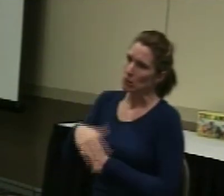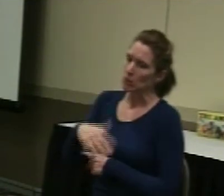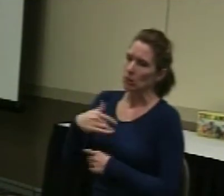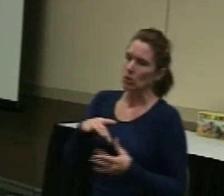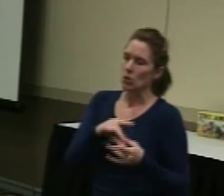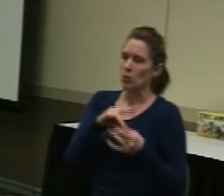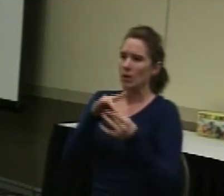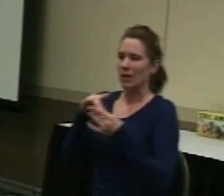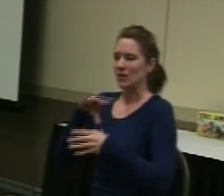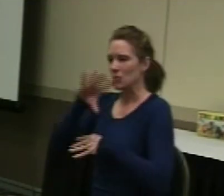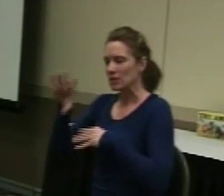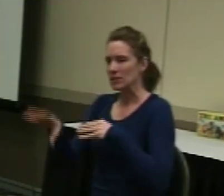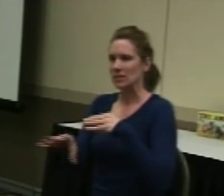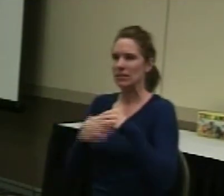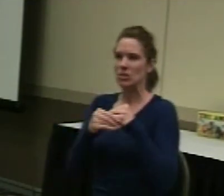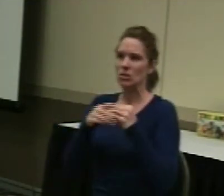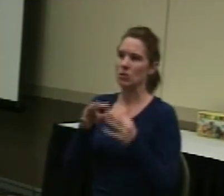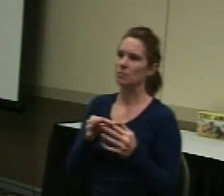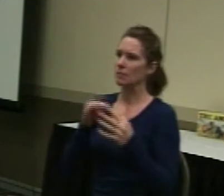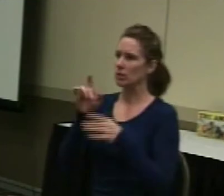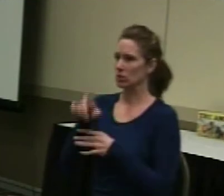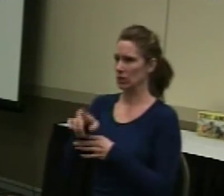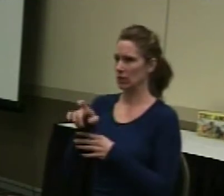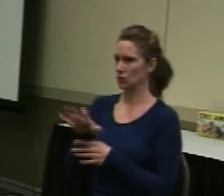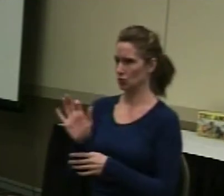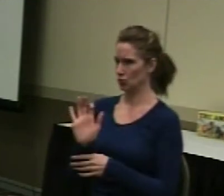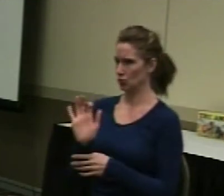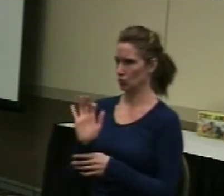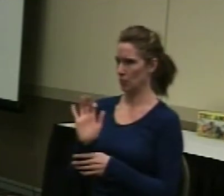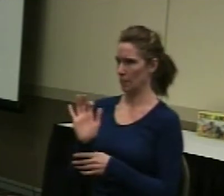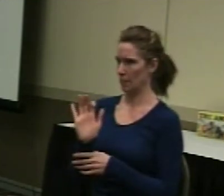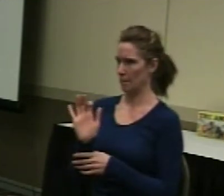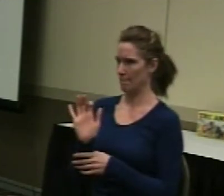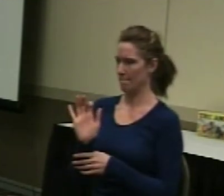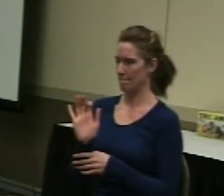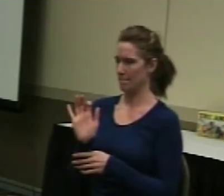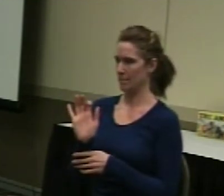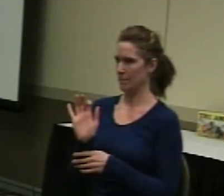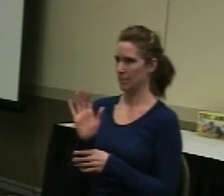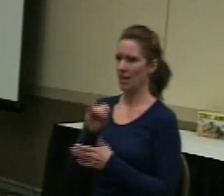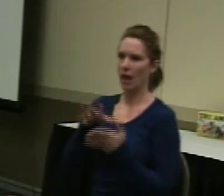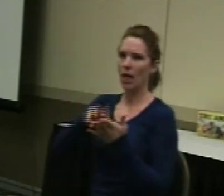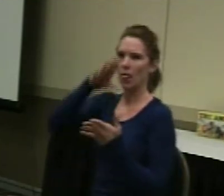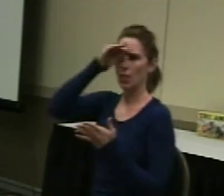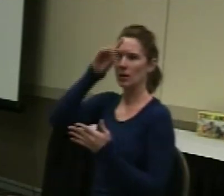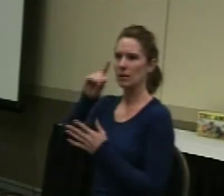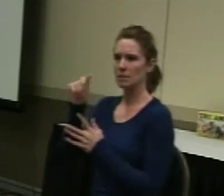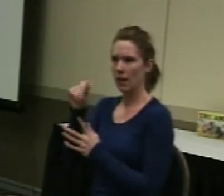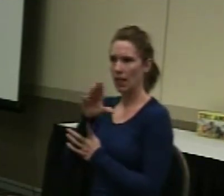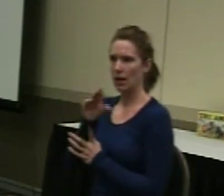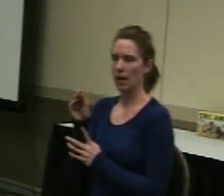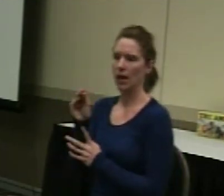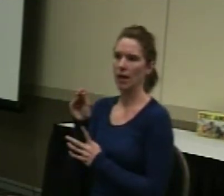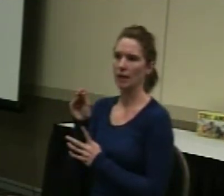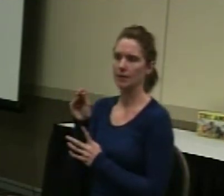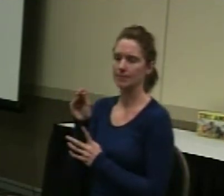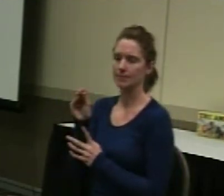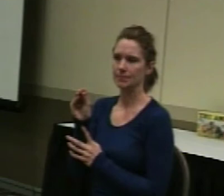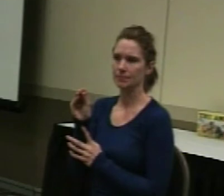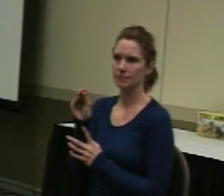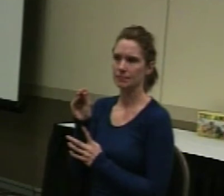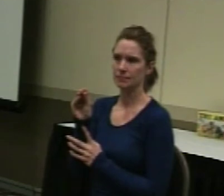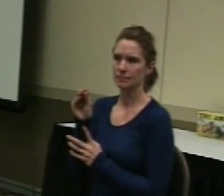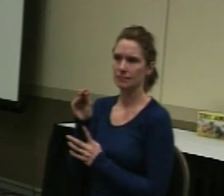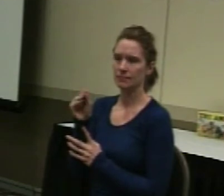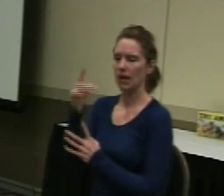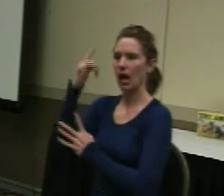relative to additional special needs, as in learning disability and into